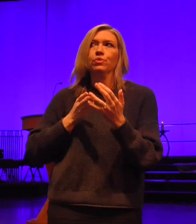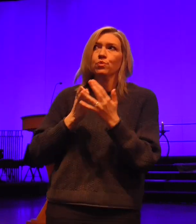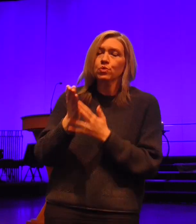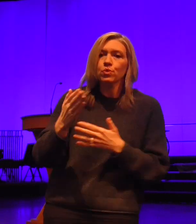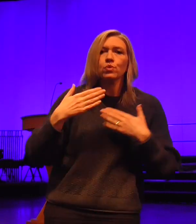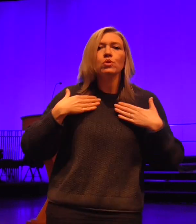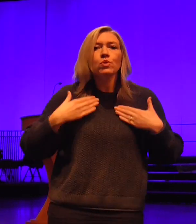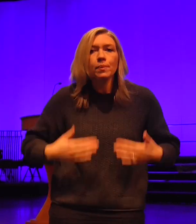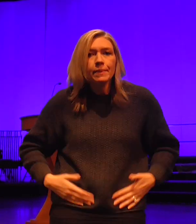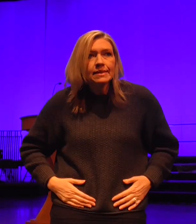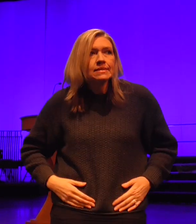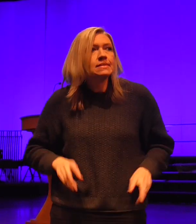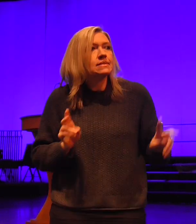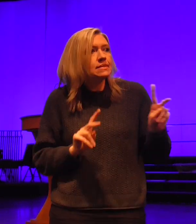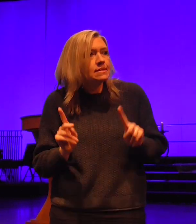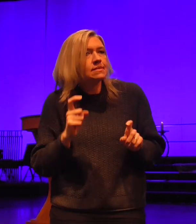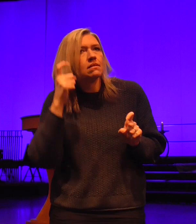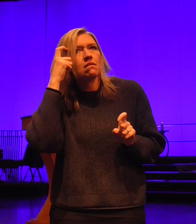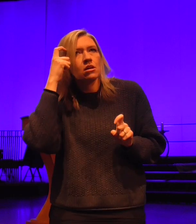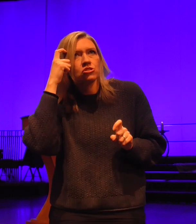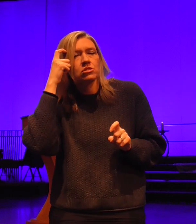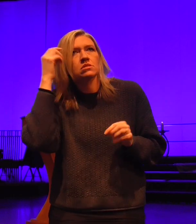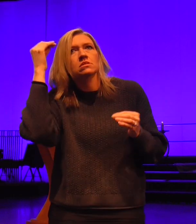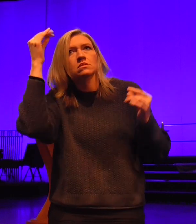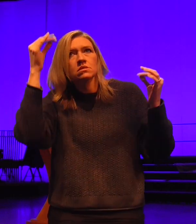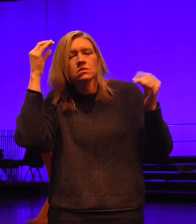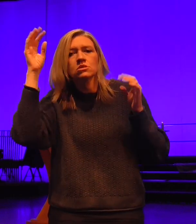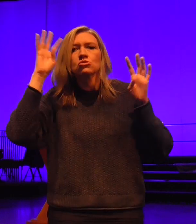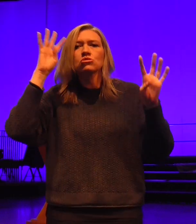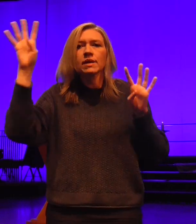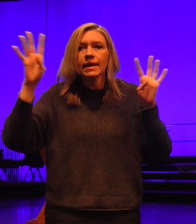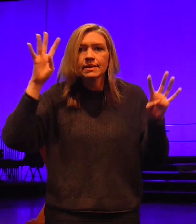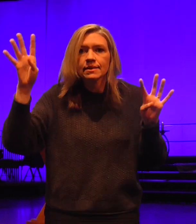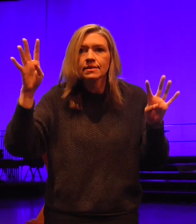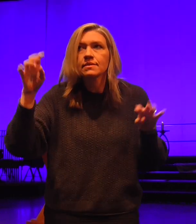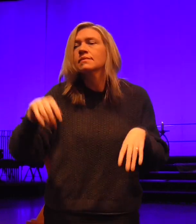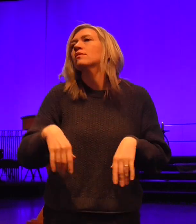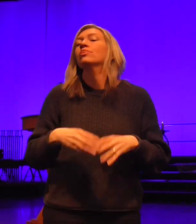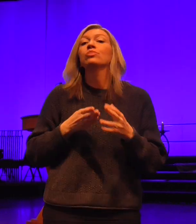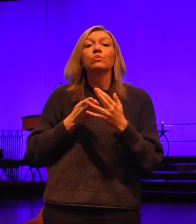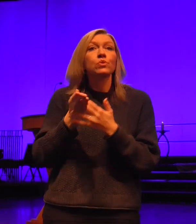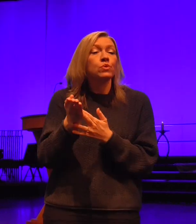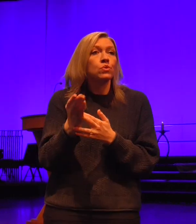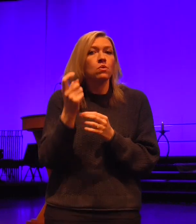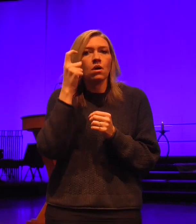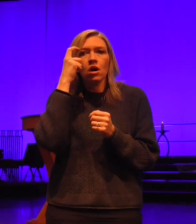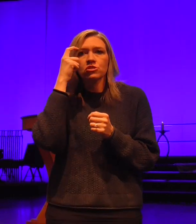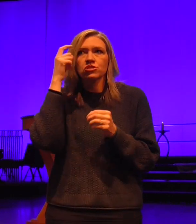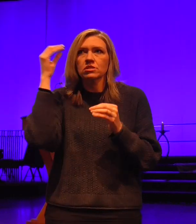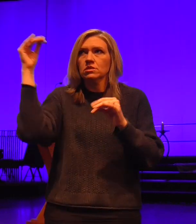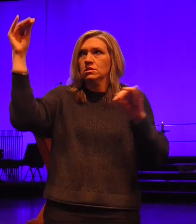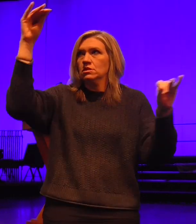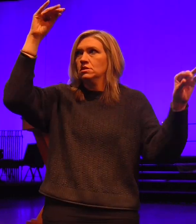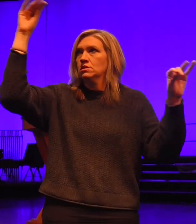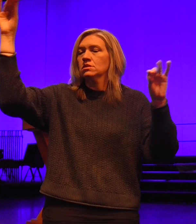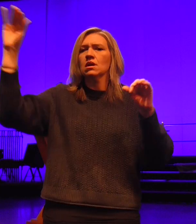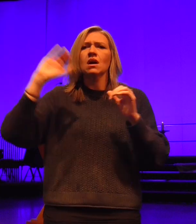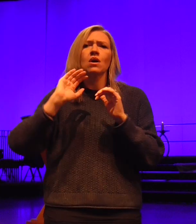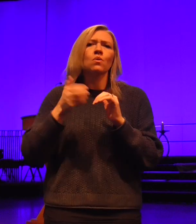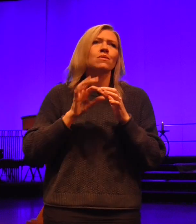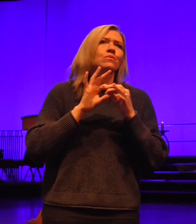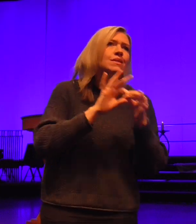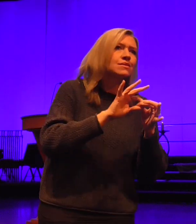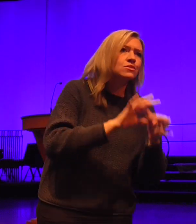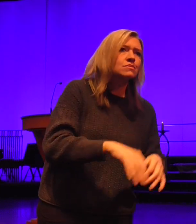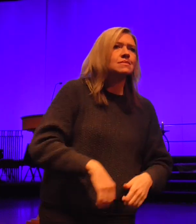human beings having a consciousness and creating. Through our consciousness is our relationships, our